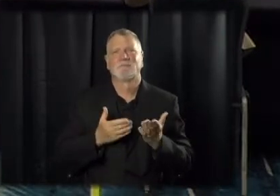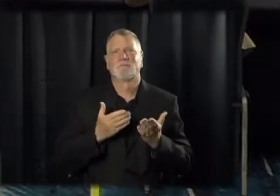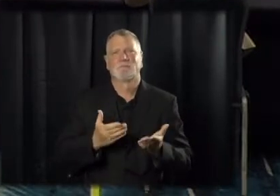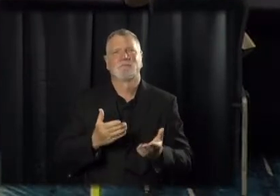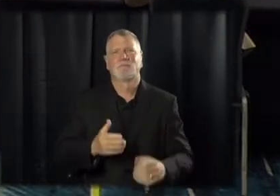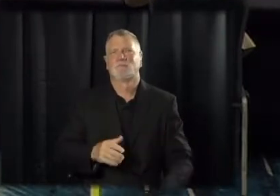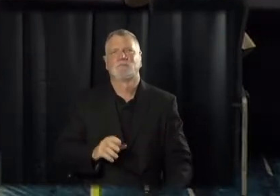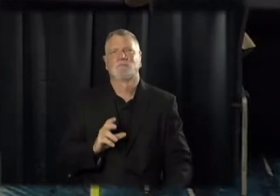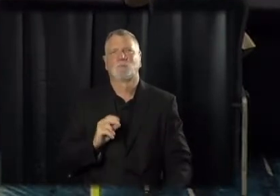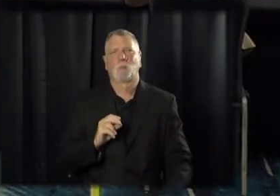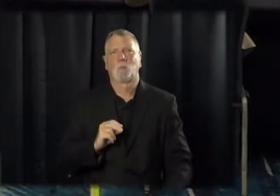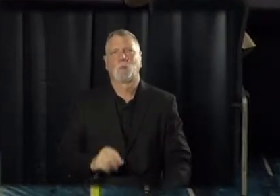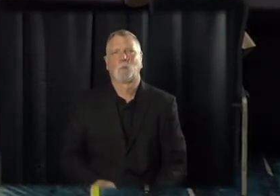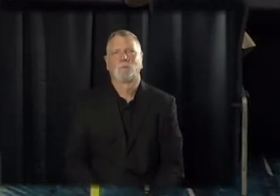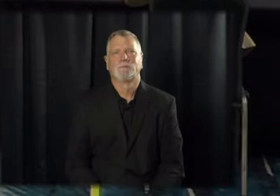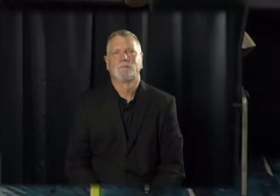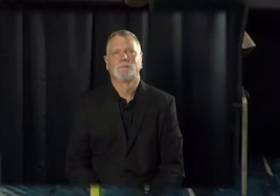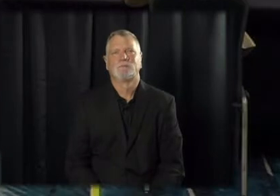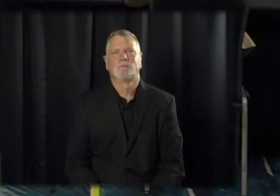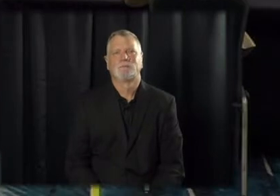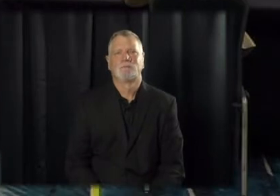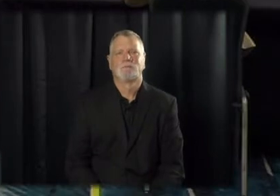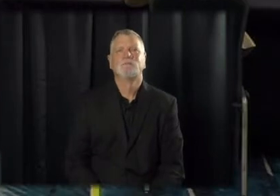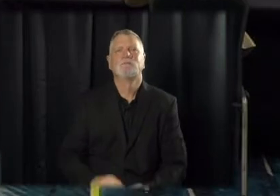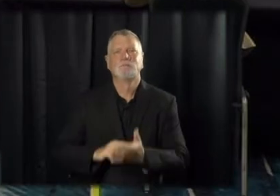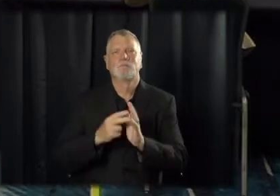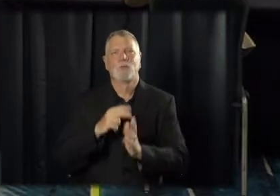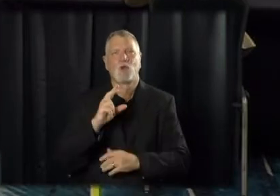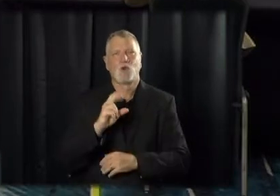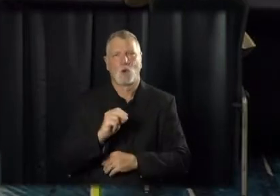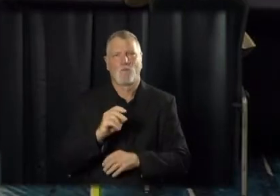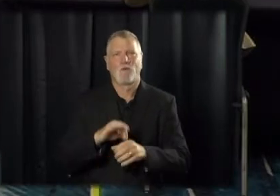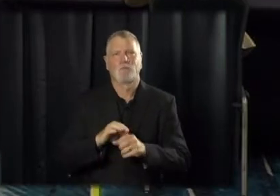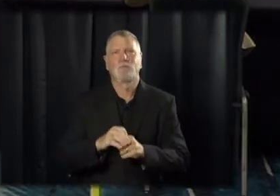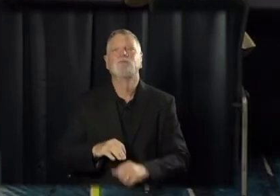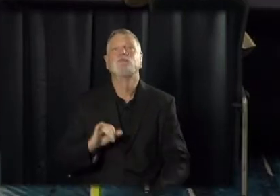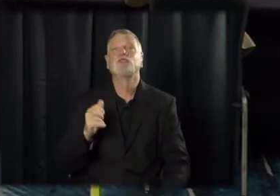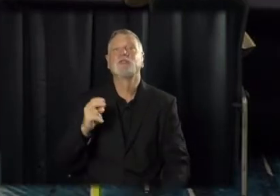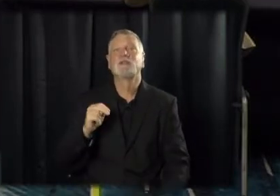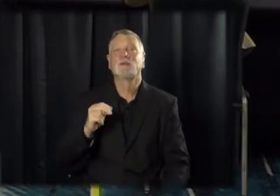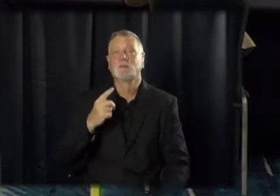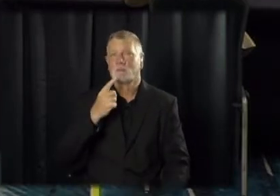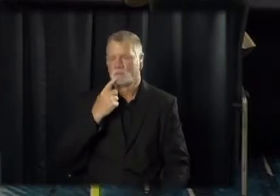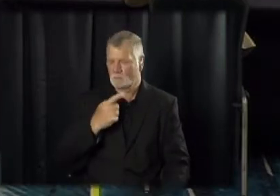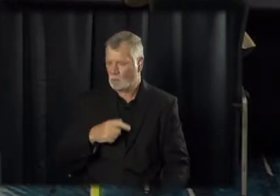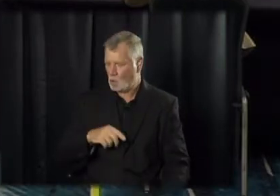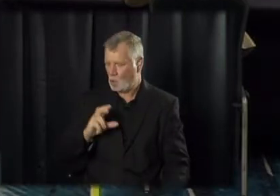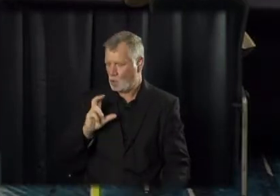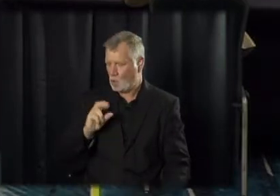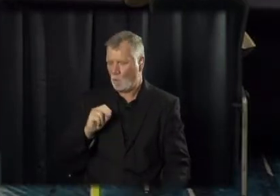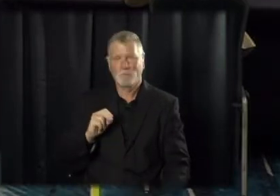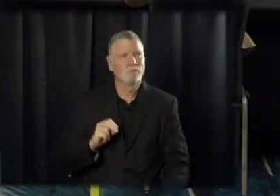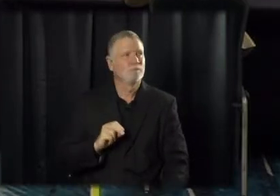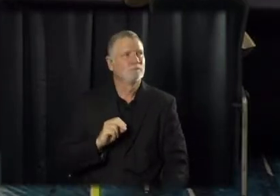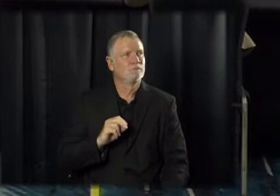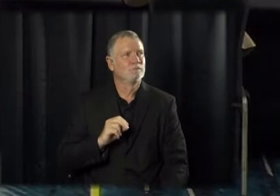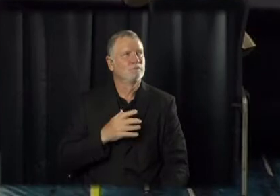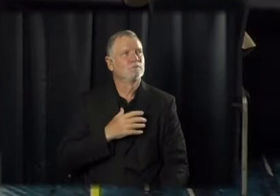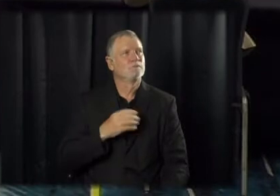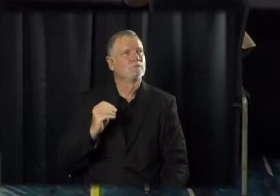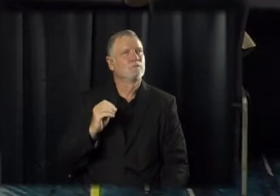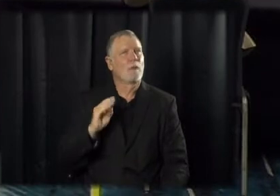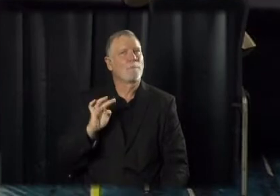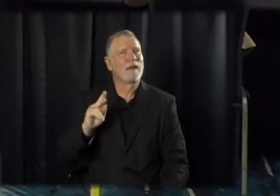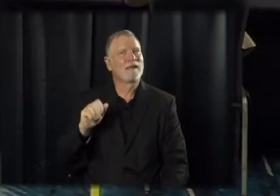fiscal plan. Thank you. So that's a no vote. Justin Peterson? I vote no. Betty